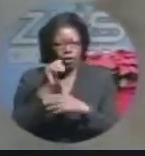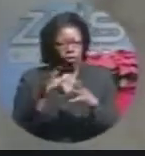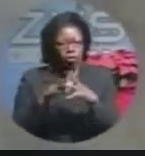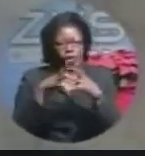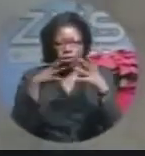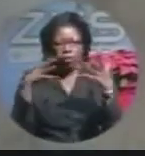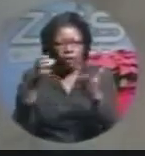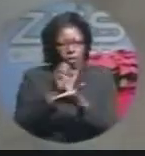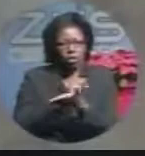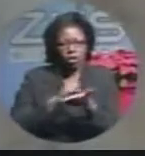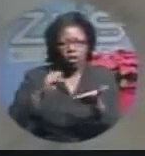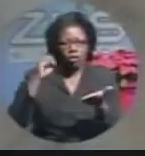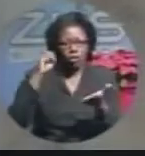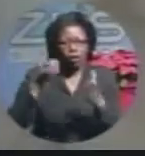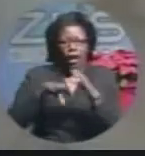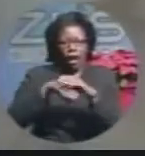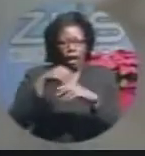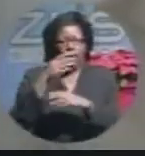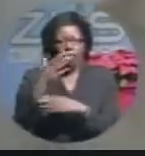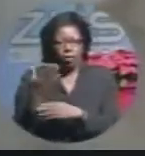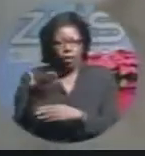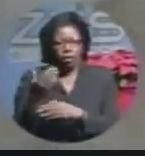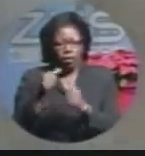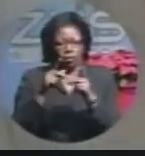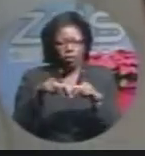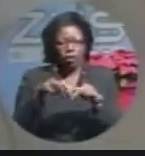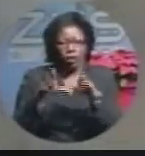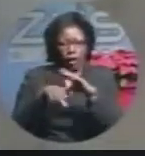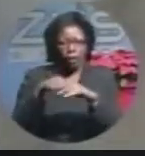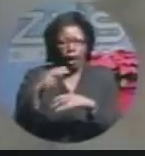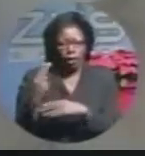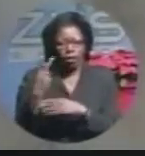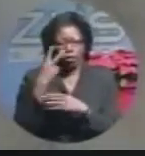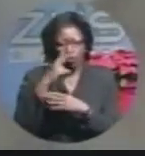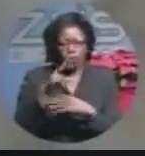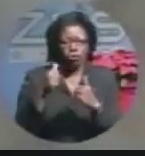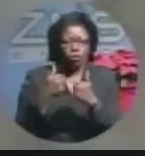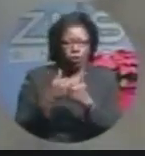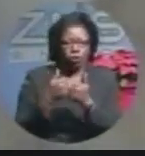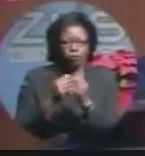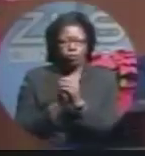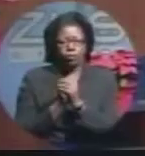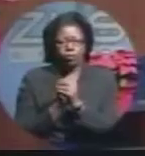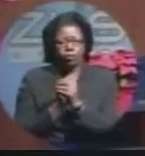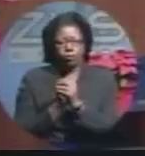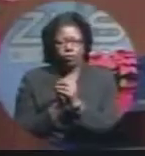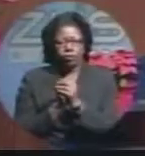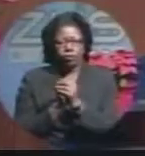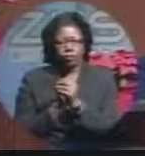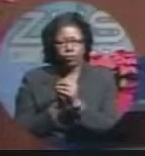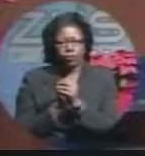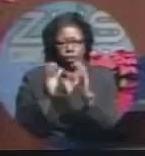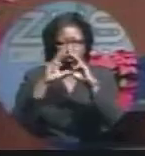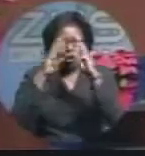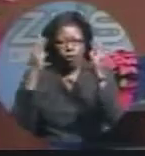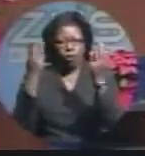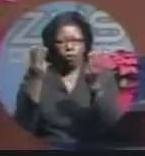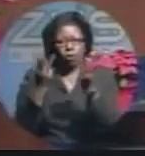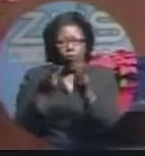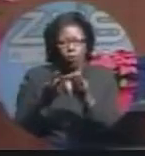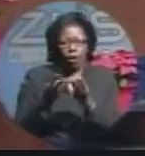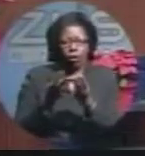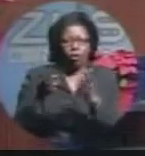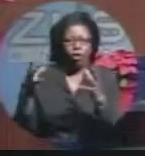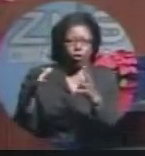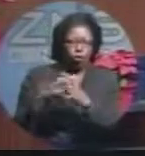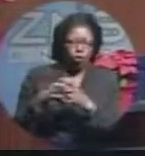many scholarships out there for girls. So I think everyone should come now, watch the matches. Well, the Commonwealth American Football League